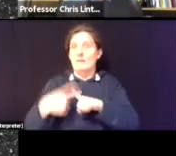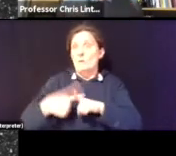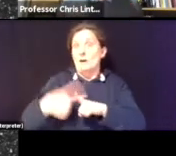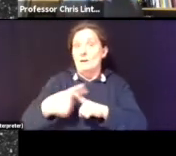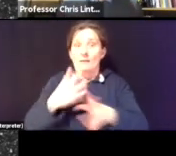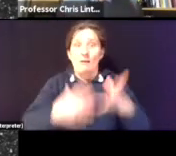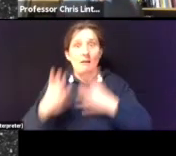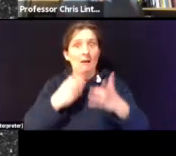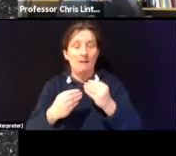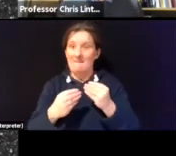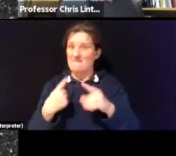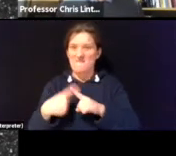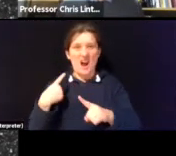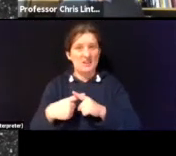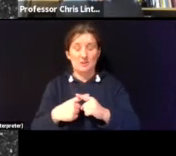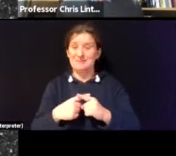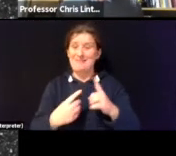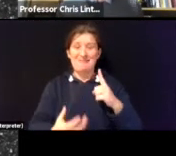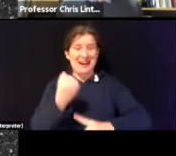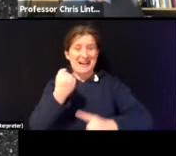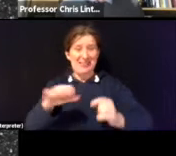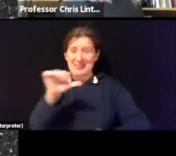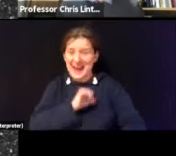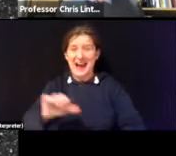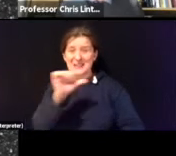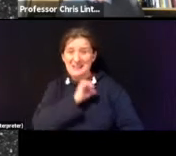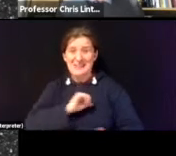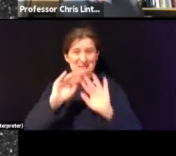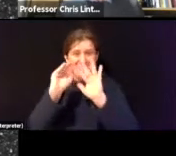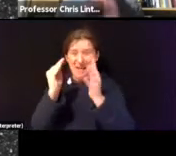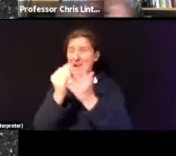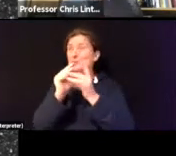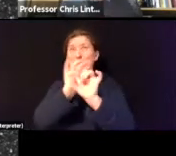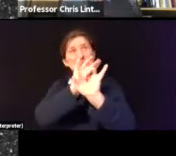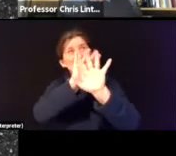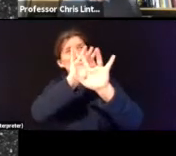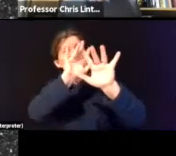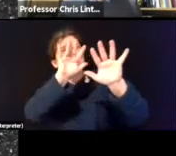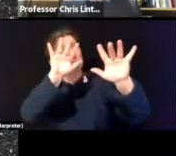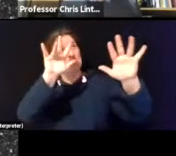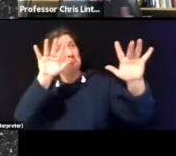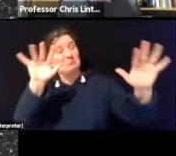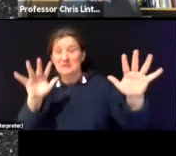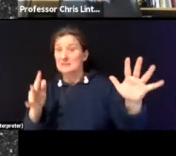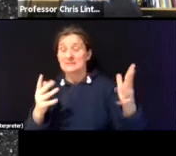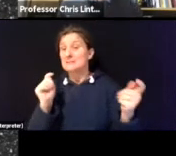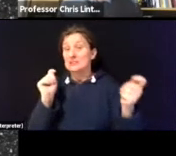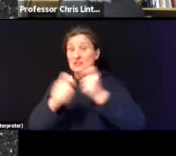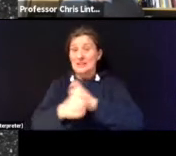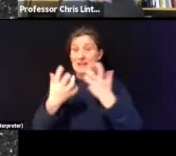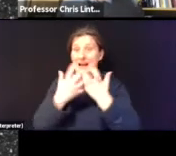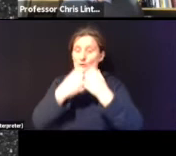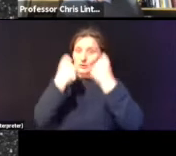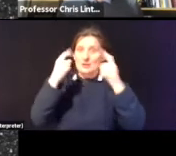the discovery of thousands of planets scattered throughout our Milky Way galaxy, which are changing the way that we look at the universe